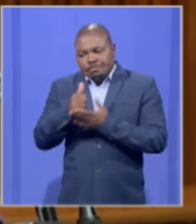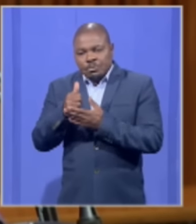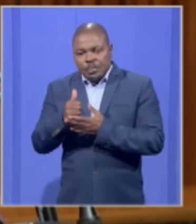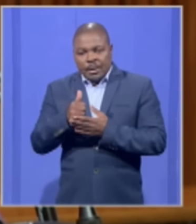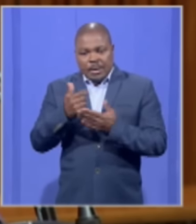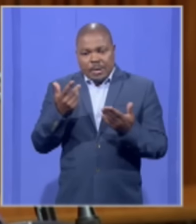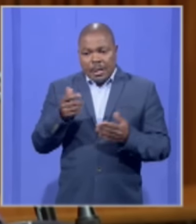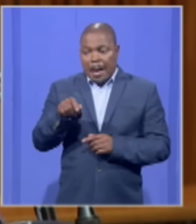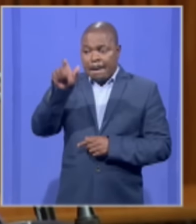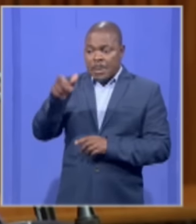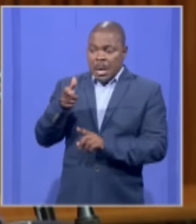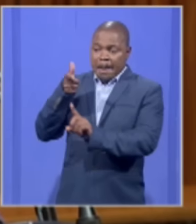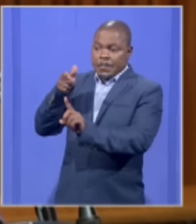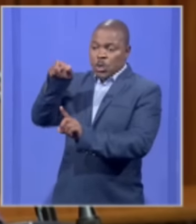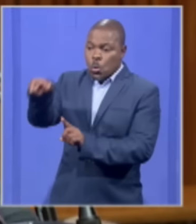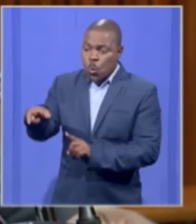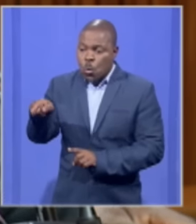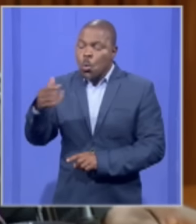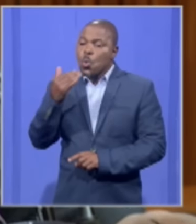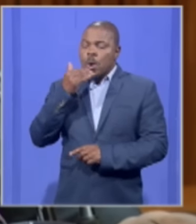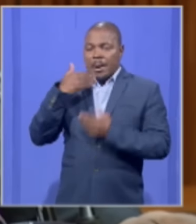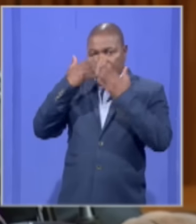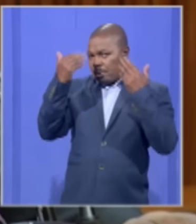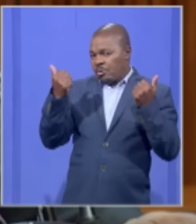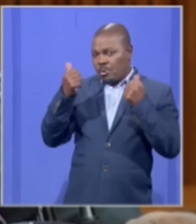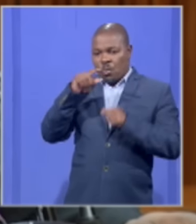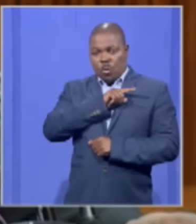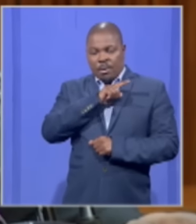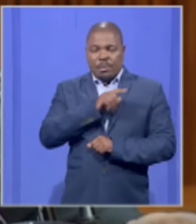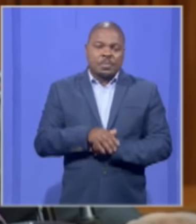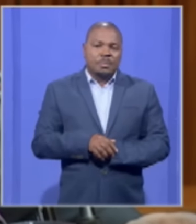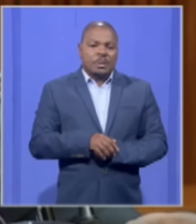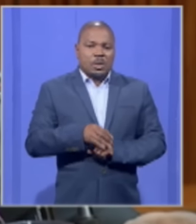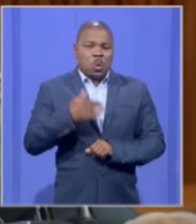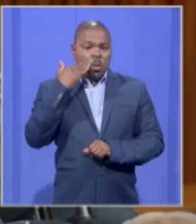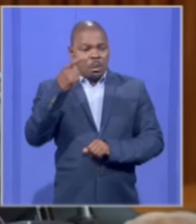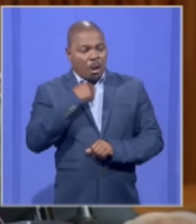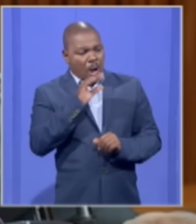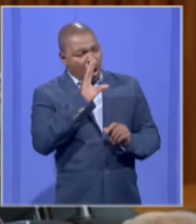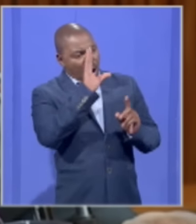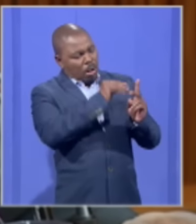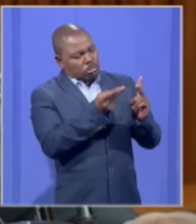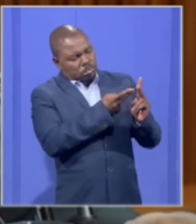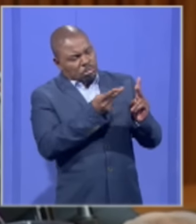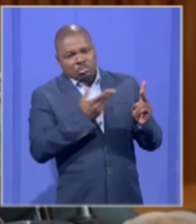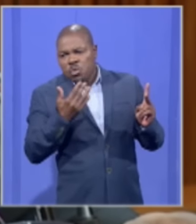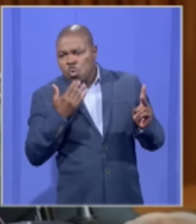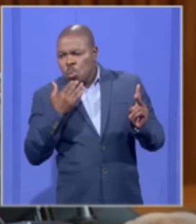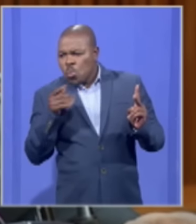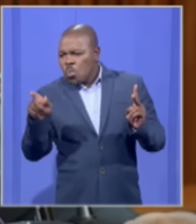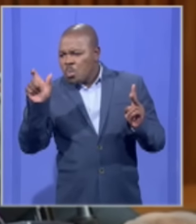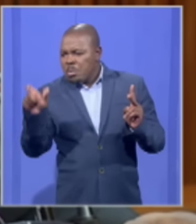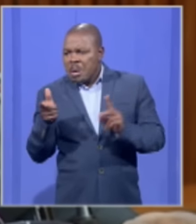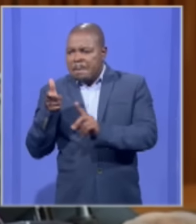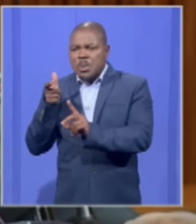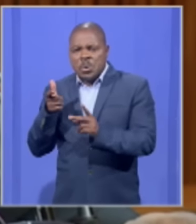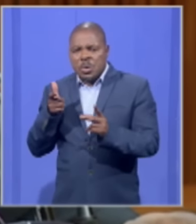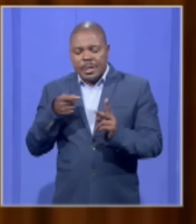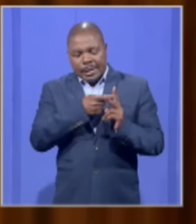who committed the offense at that time because when I asked them, they told me that they knew nothing